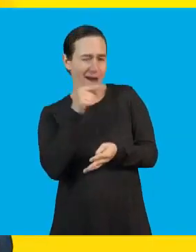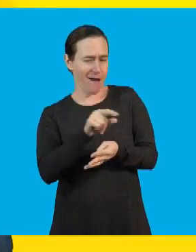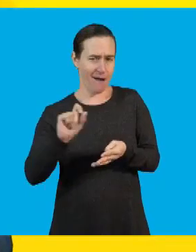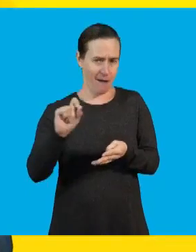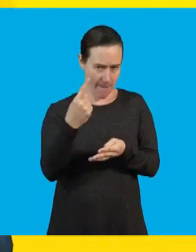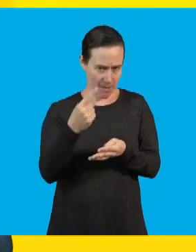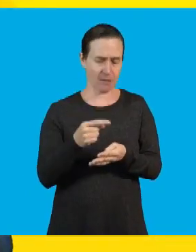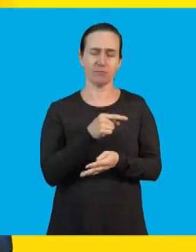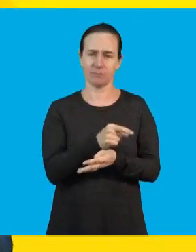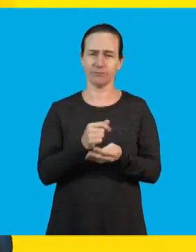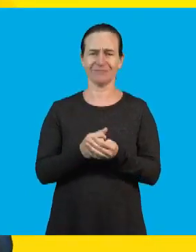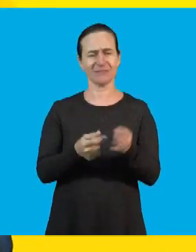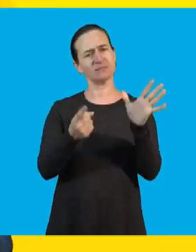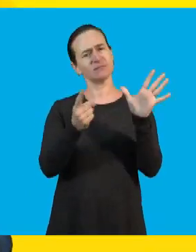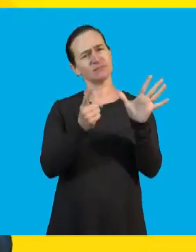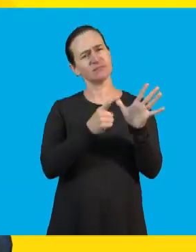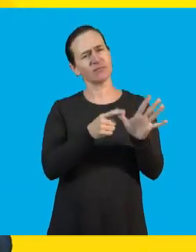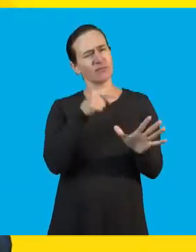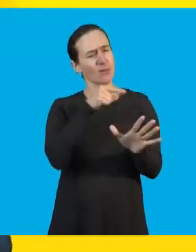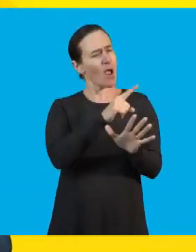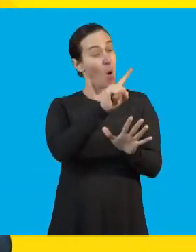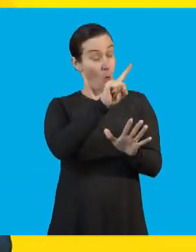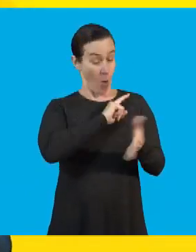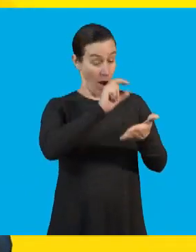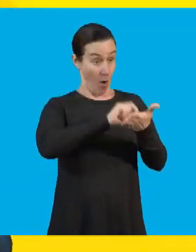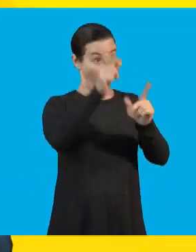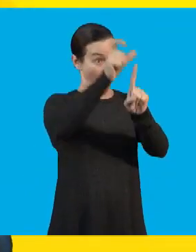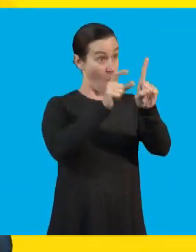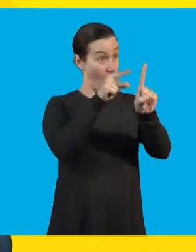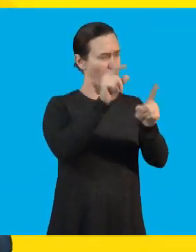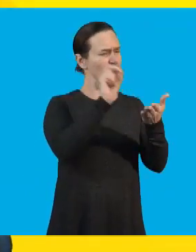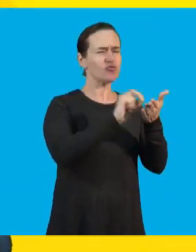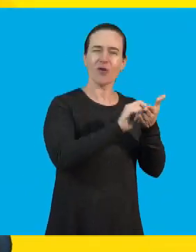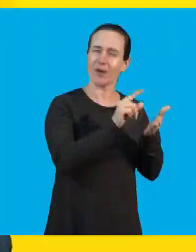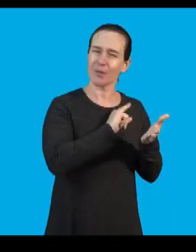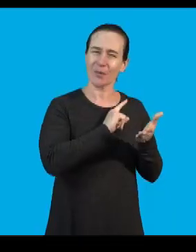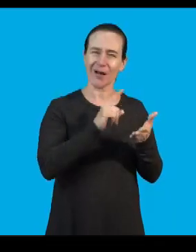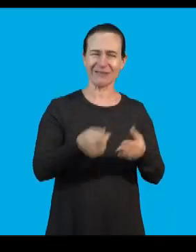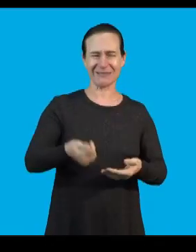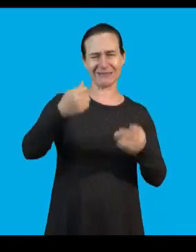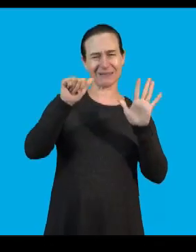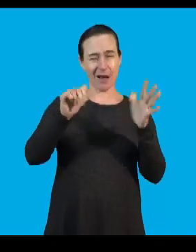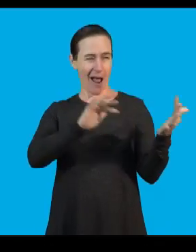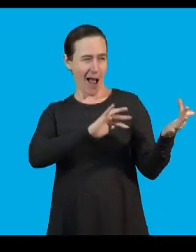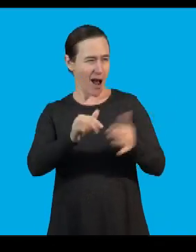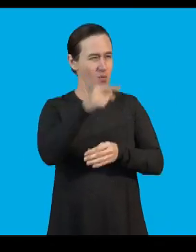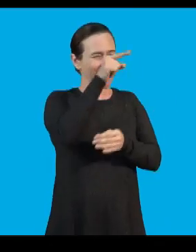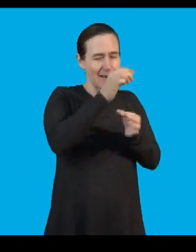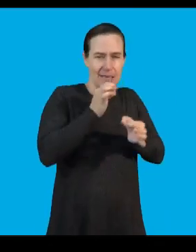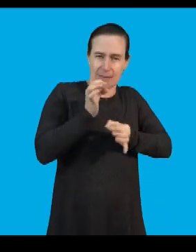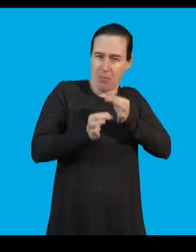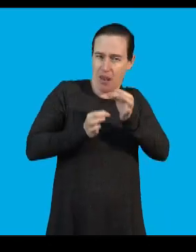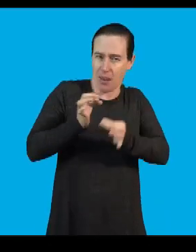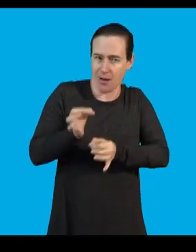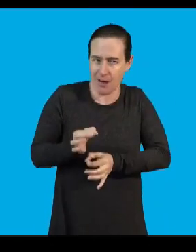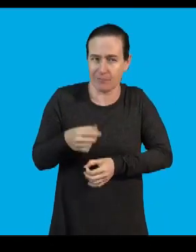events in the extract take place? All right? Why has this text been written? How does the writer express him or herself? And